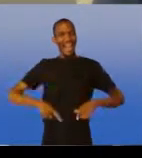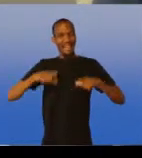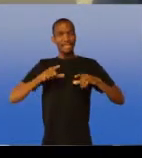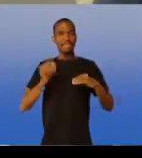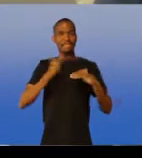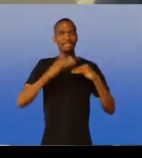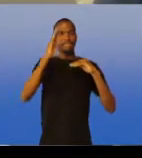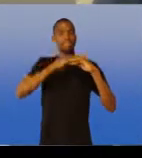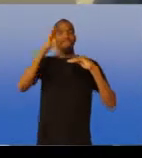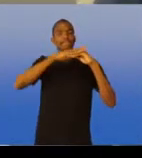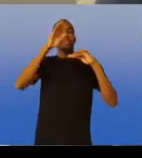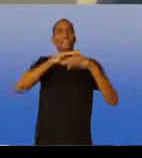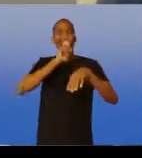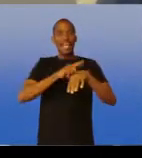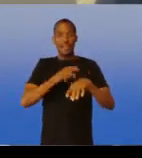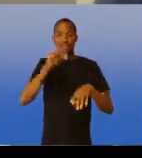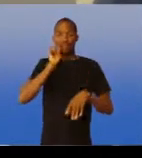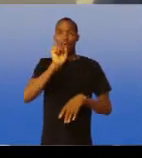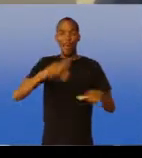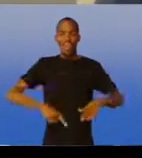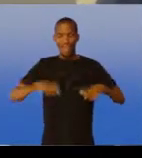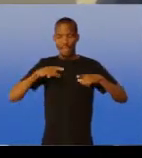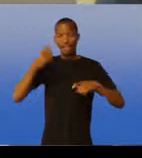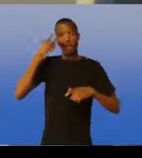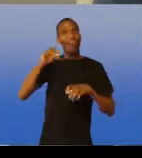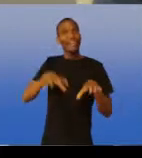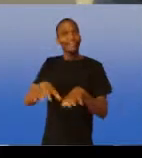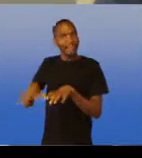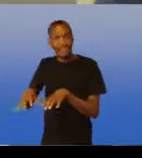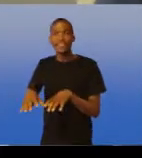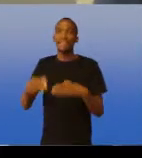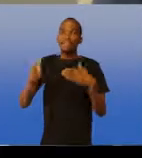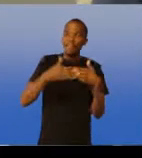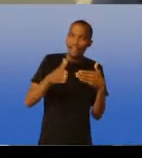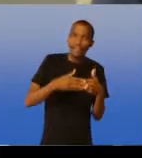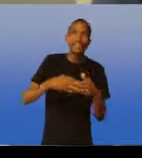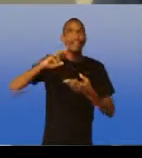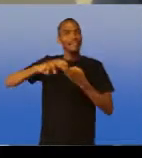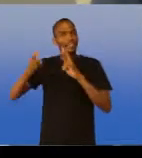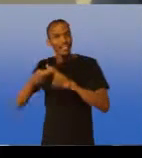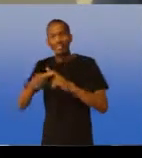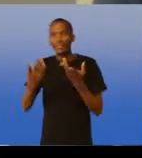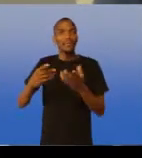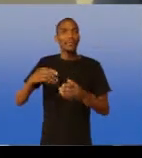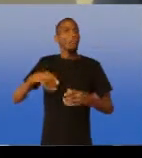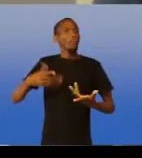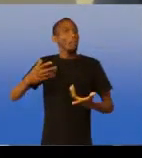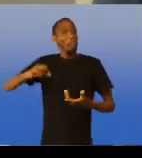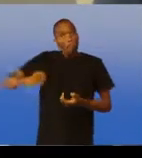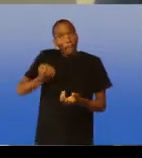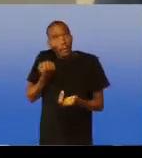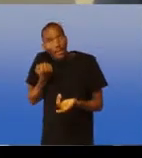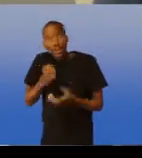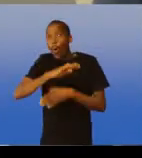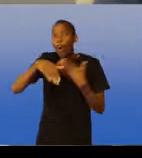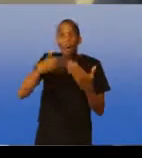leng gore ke ba gago le bana ba gago le masika a gago le ditsala tsa gago e ba e le wa rekana wa mme ba botle